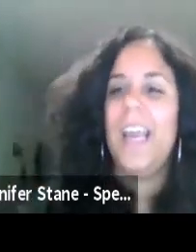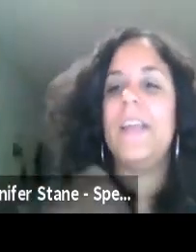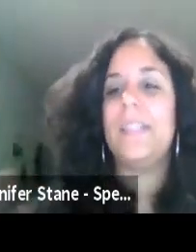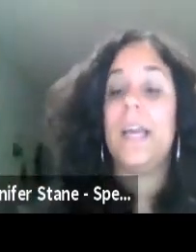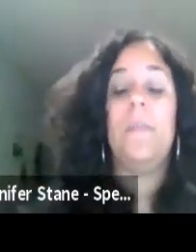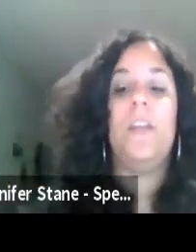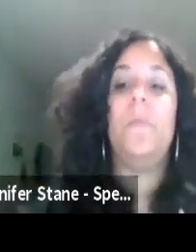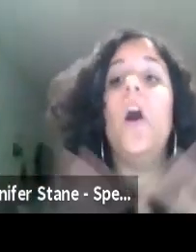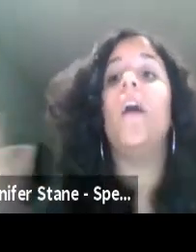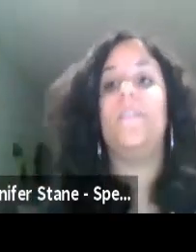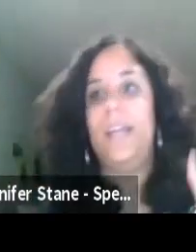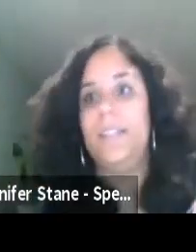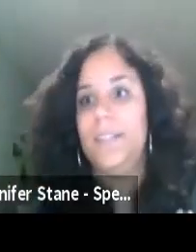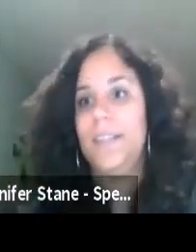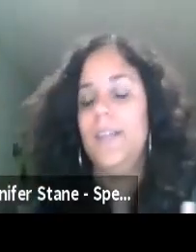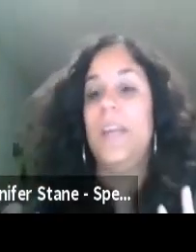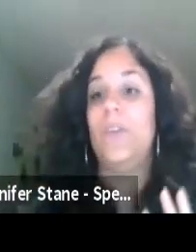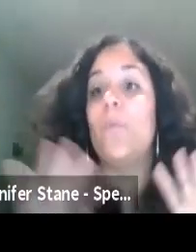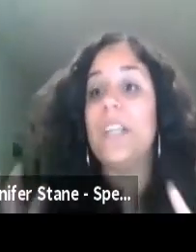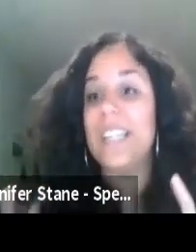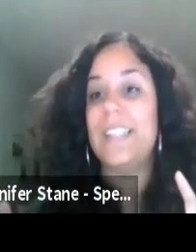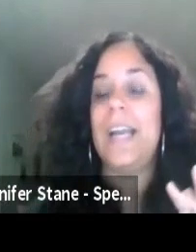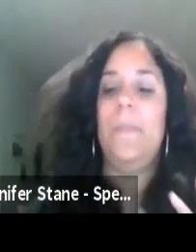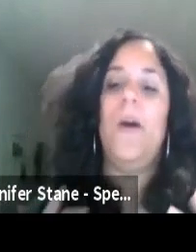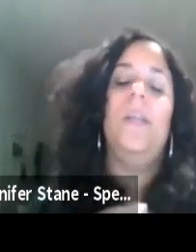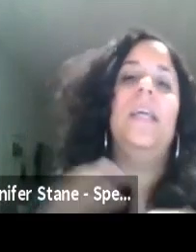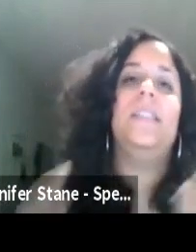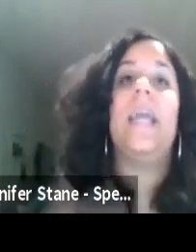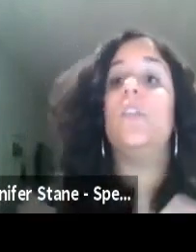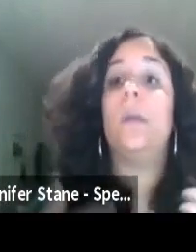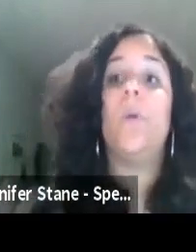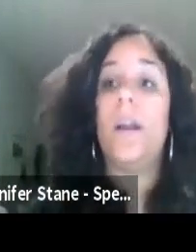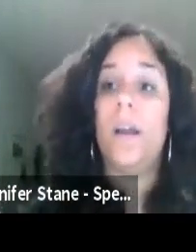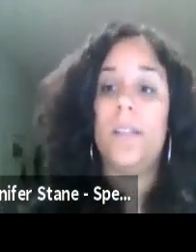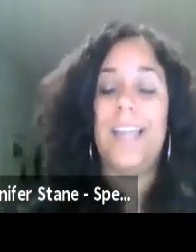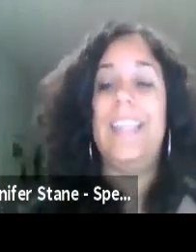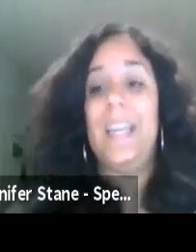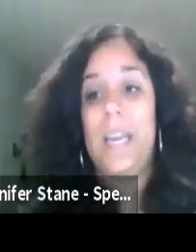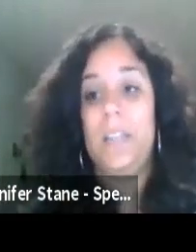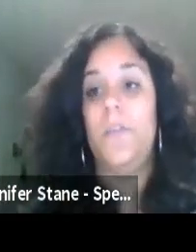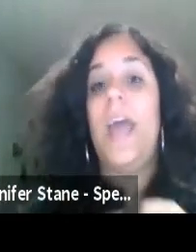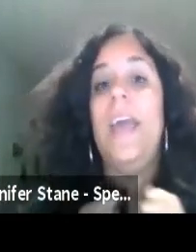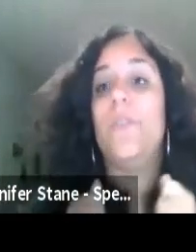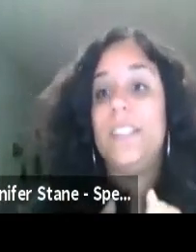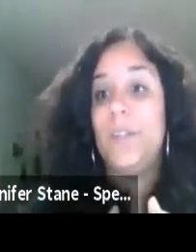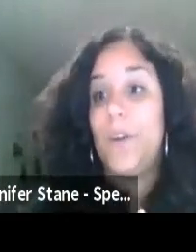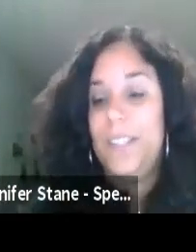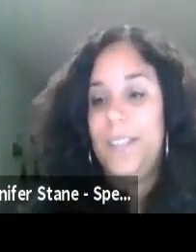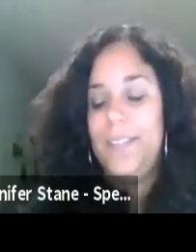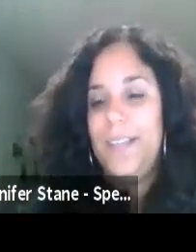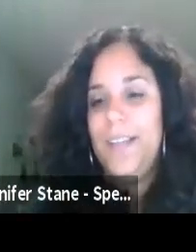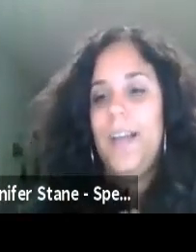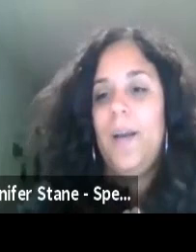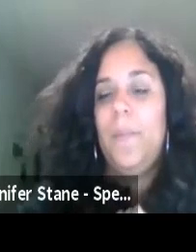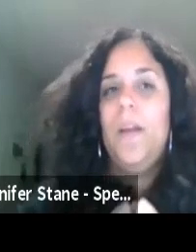right? And that's the time that's perfect. We get real excited about tailoring products and techniques for every single